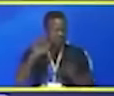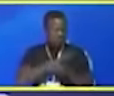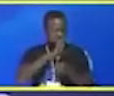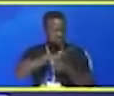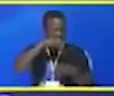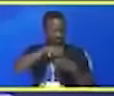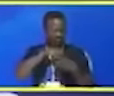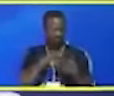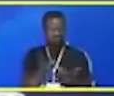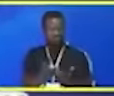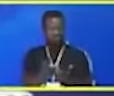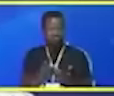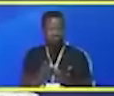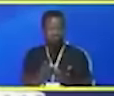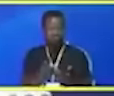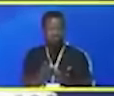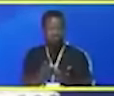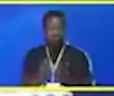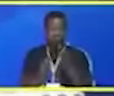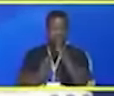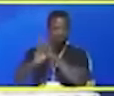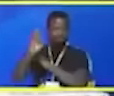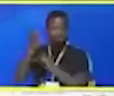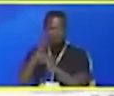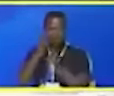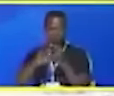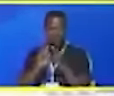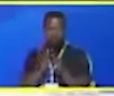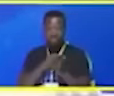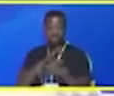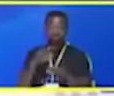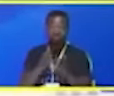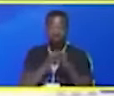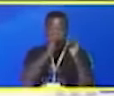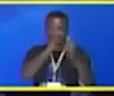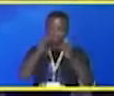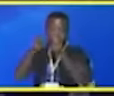Don't say, tell them. God is speaking to everyone individually.